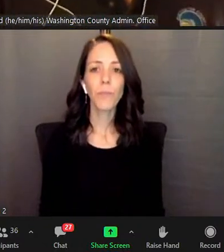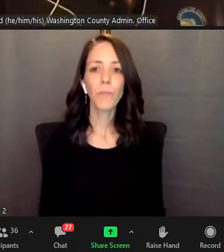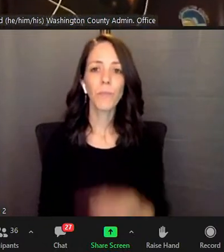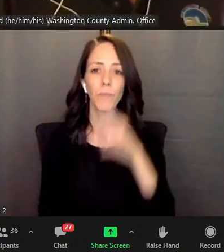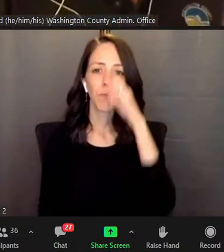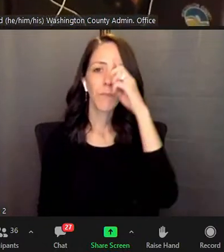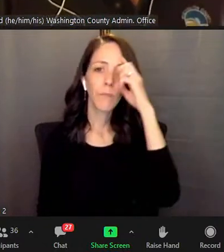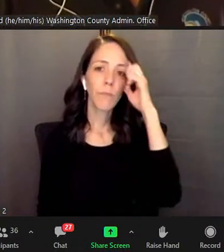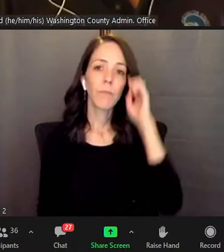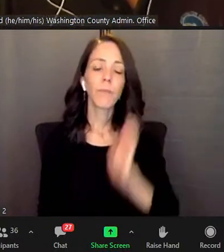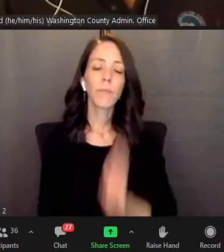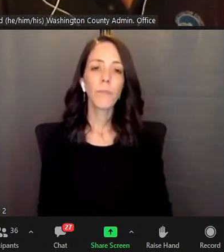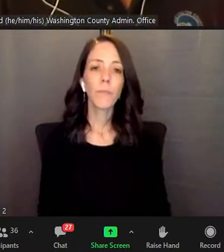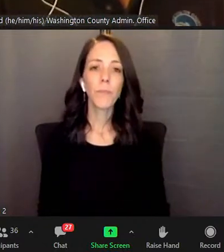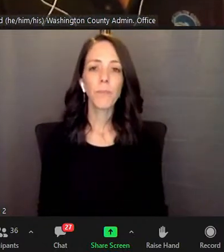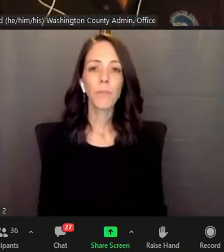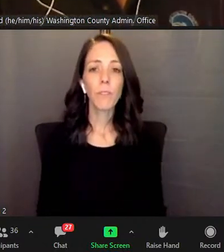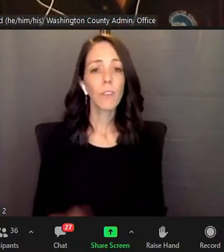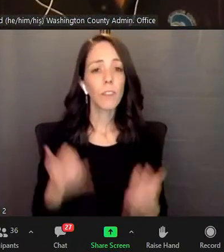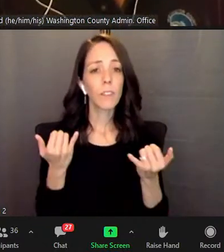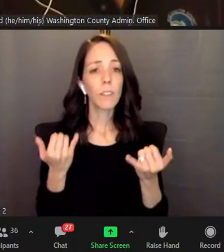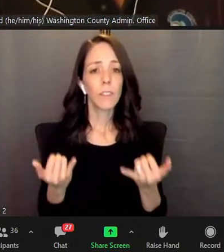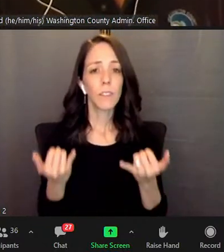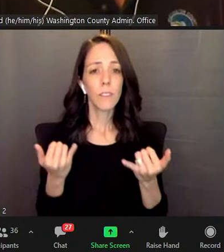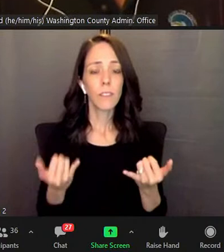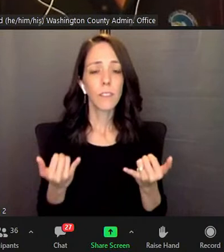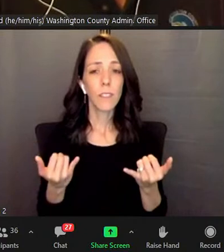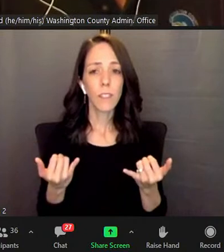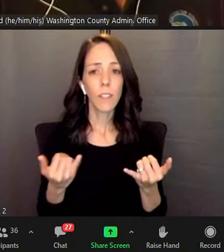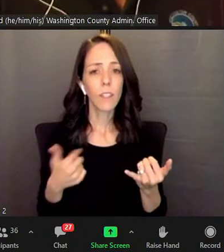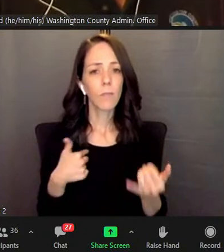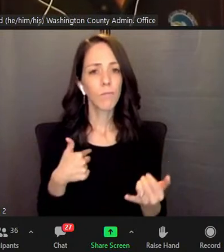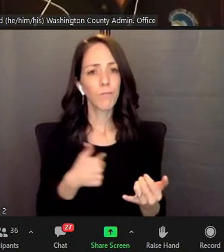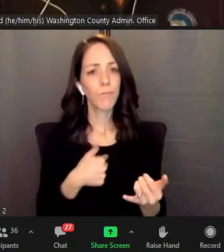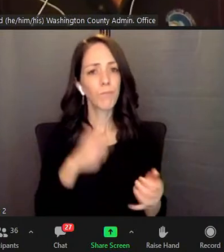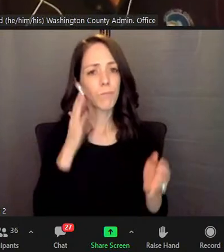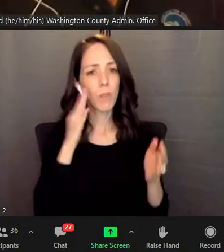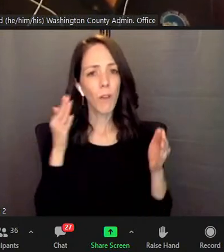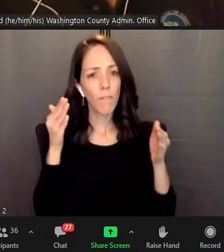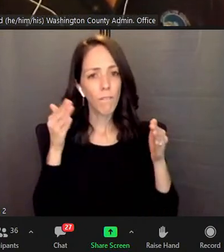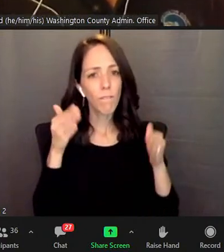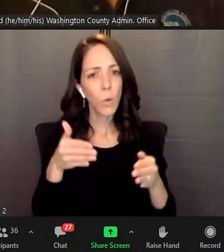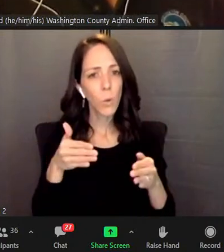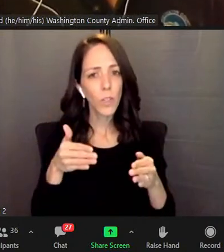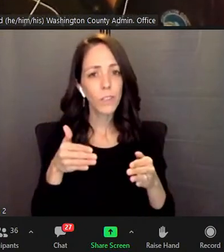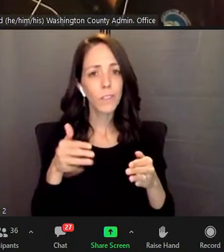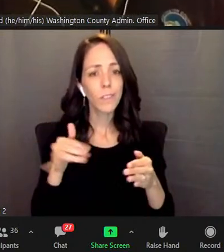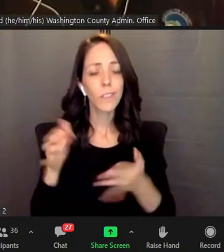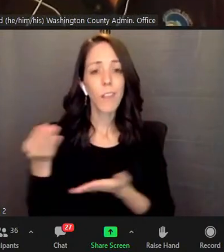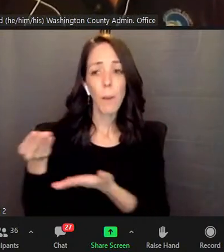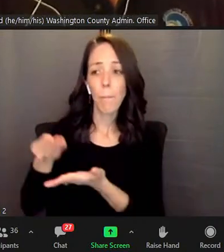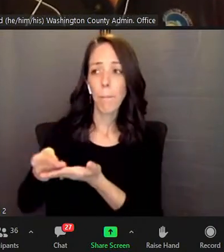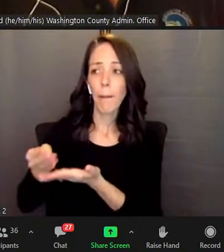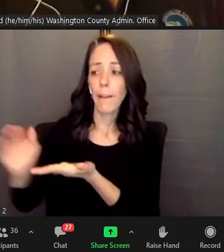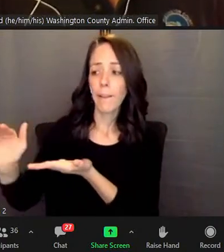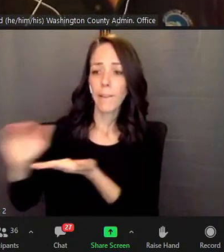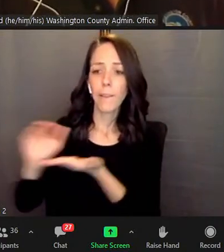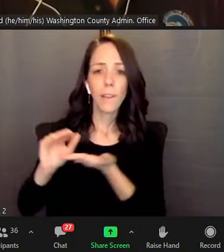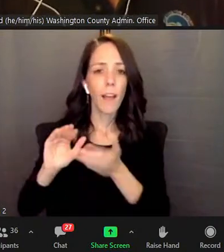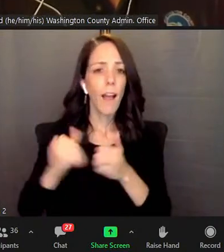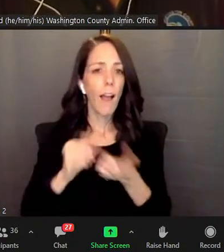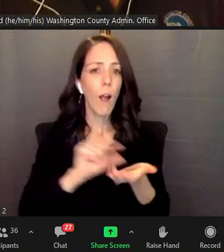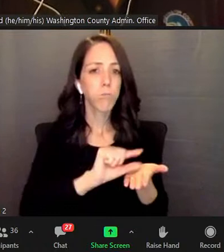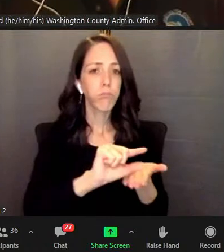been today really focused on how we've programmed the dollars made available through